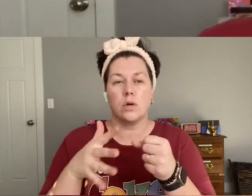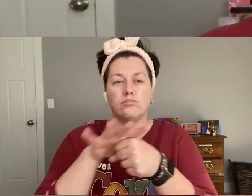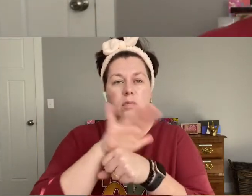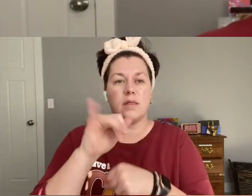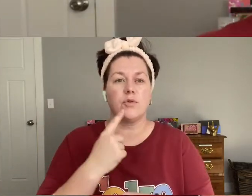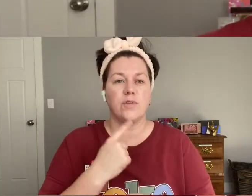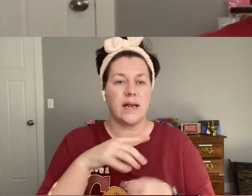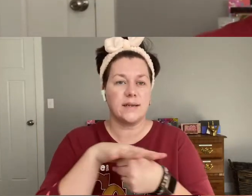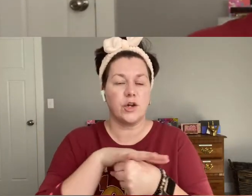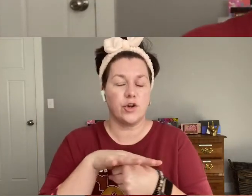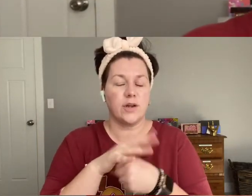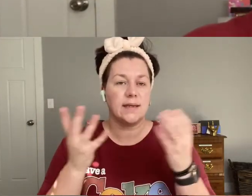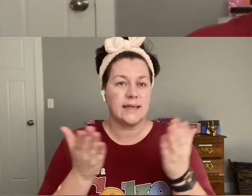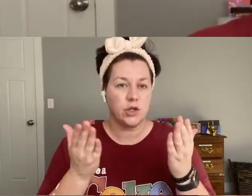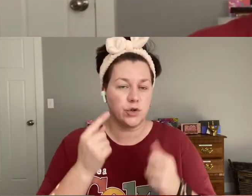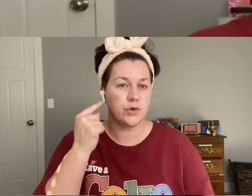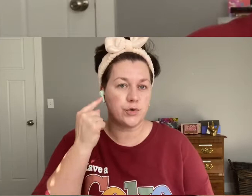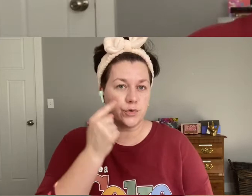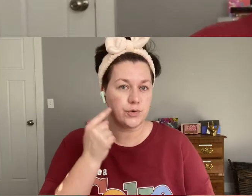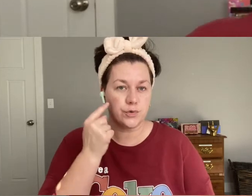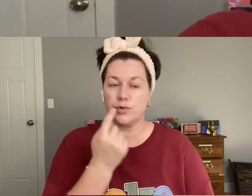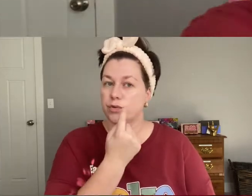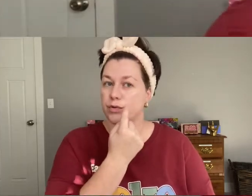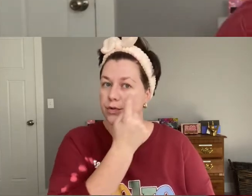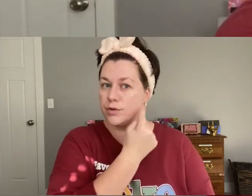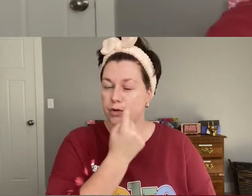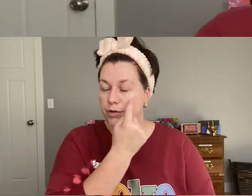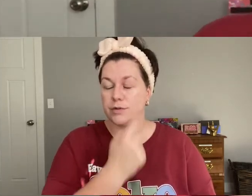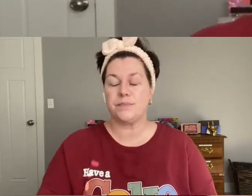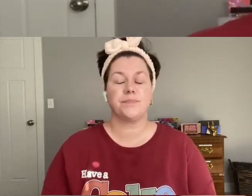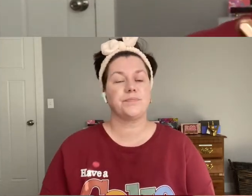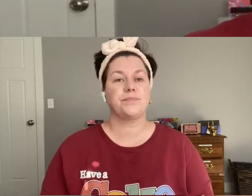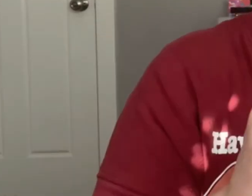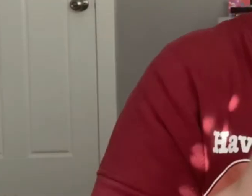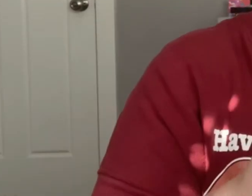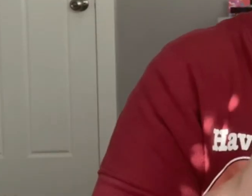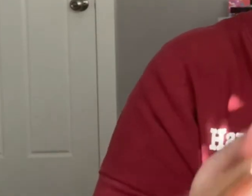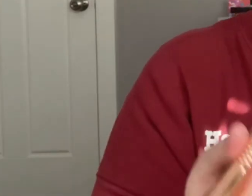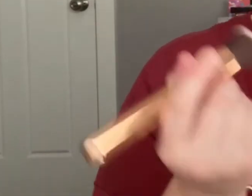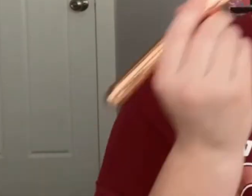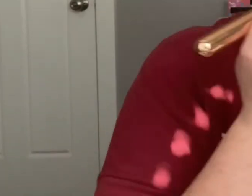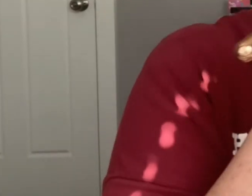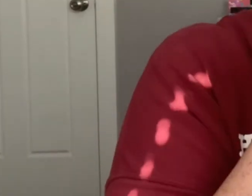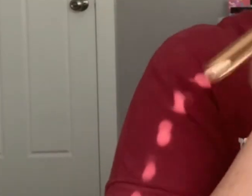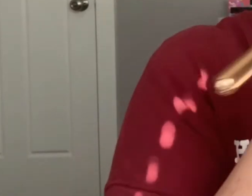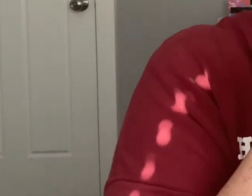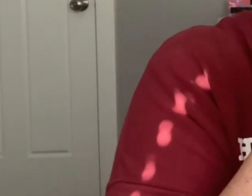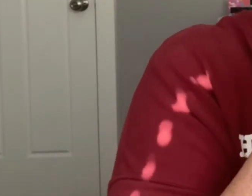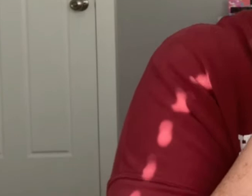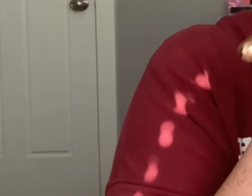bit of this onto my hand, pick that up and see how it goes, if there is a way to